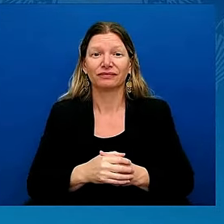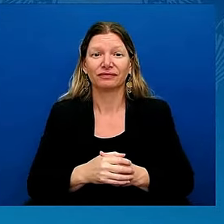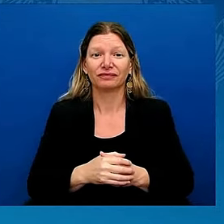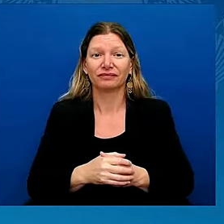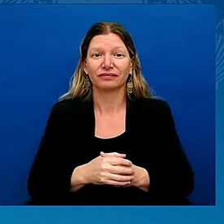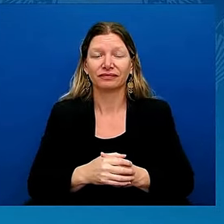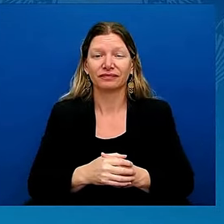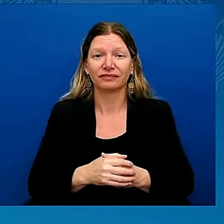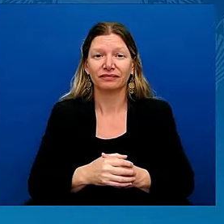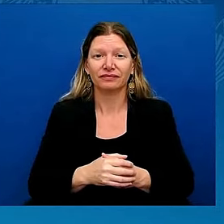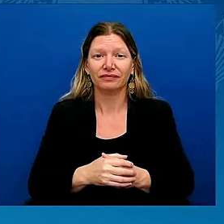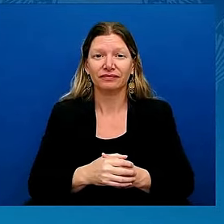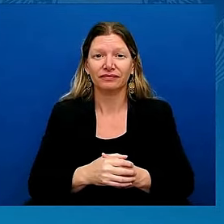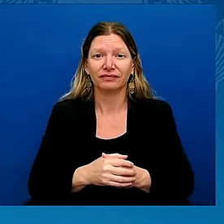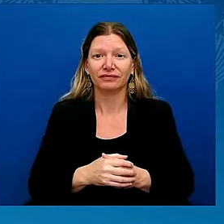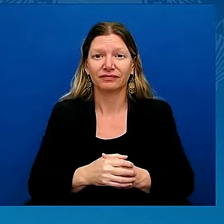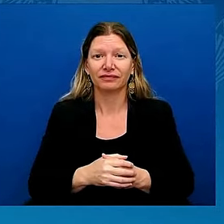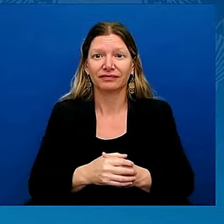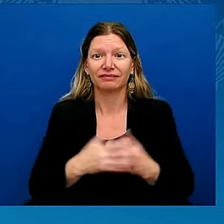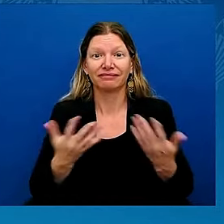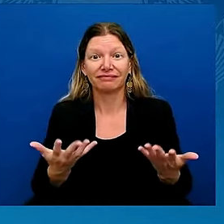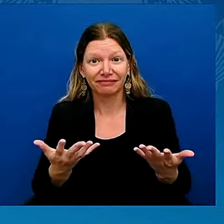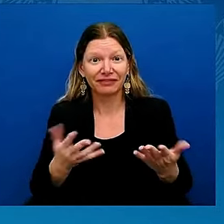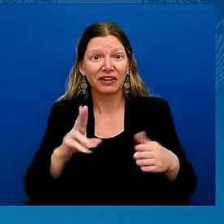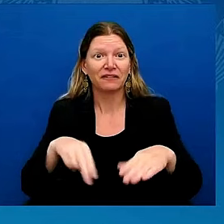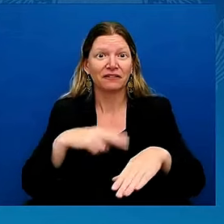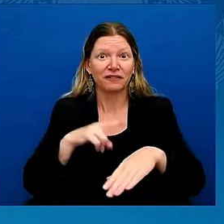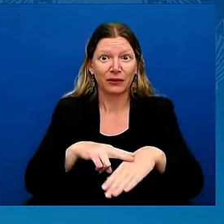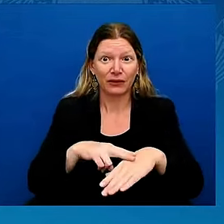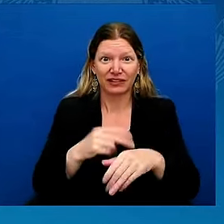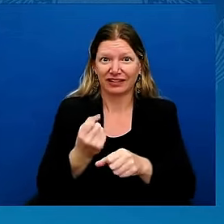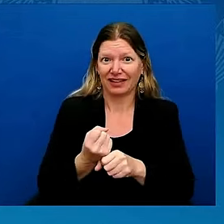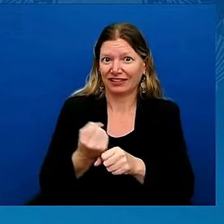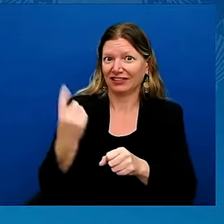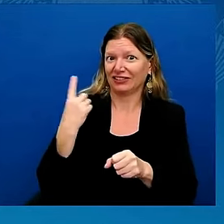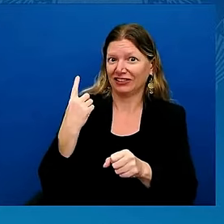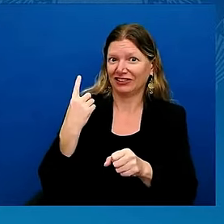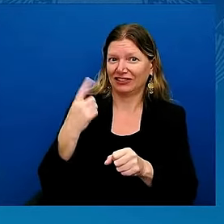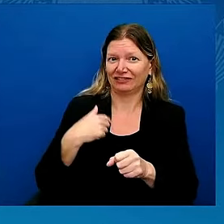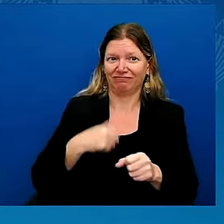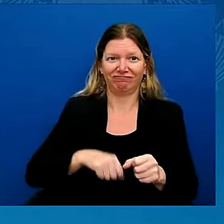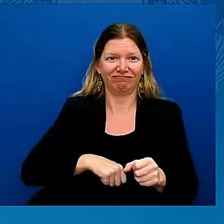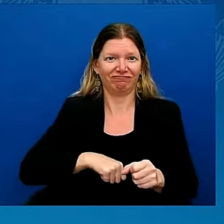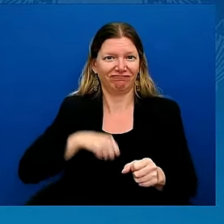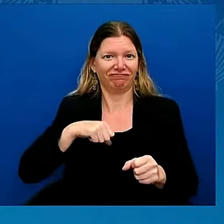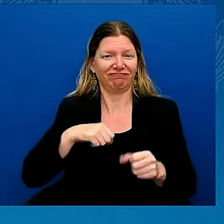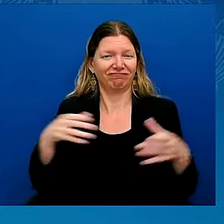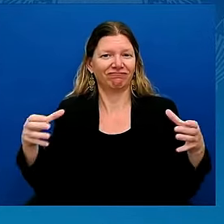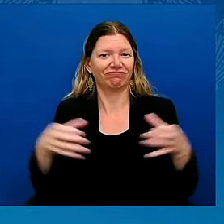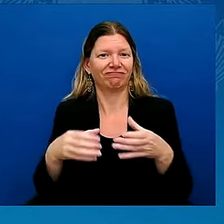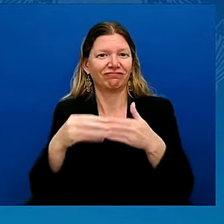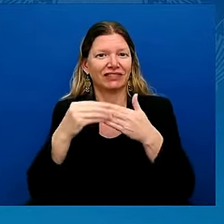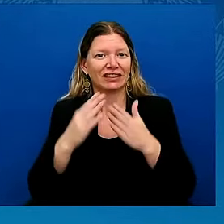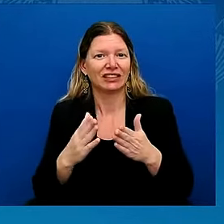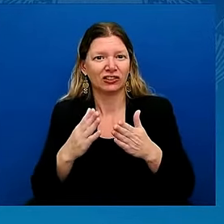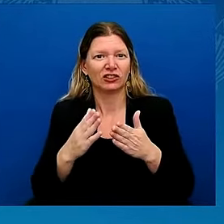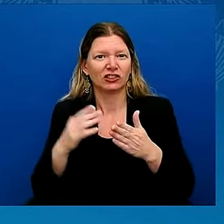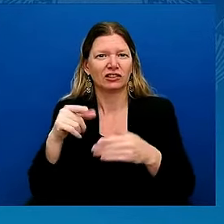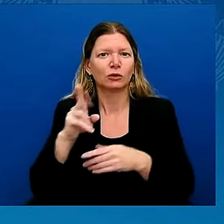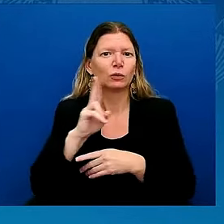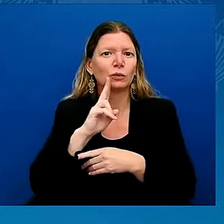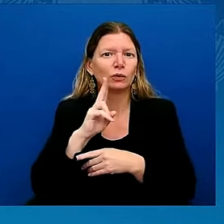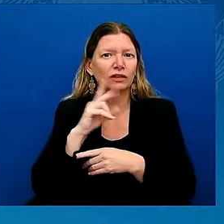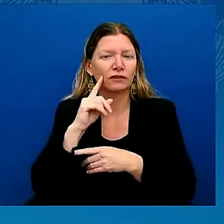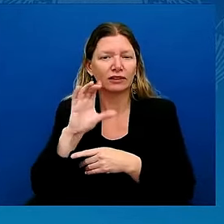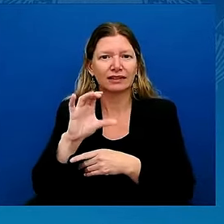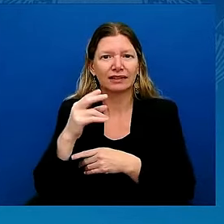of course, last year I was proud to be with a lot of the leaders here in Houston for the CHC On the Road tour. So I say that to